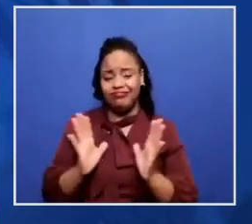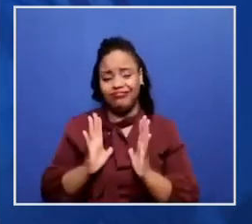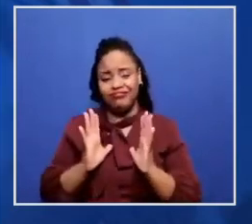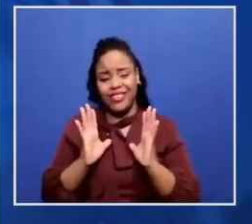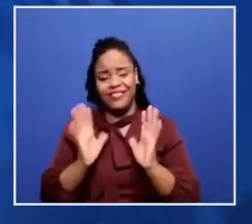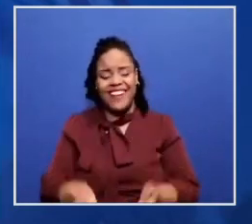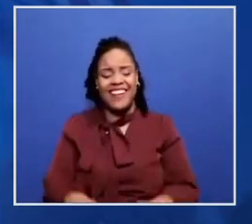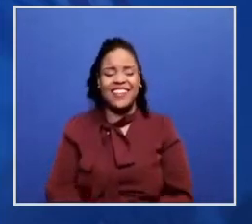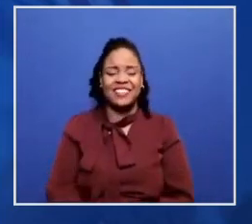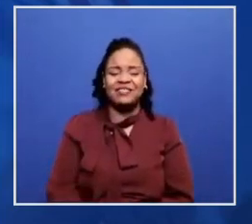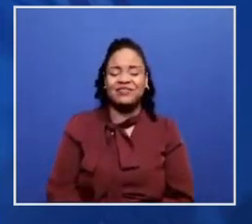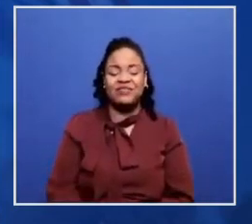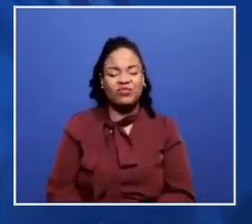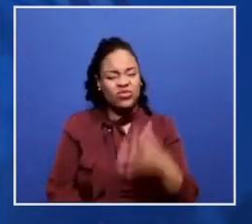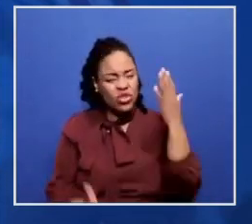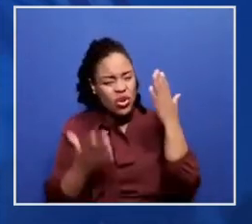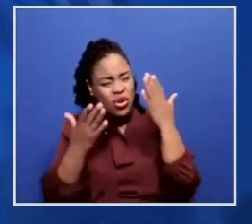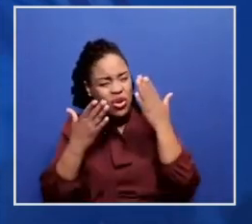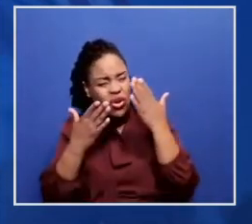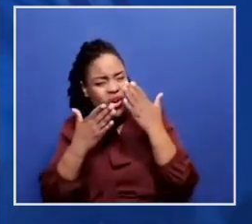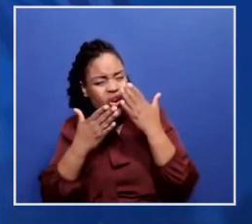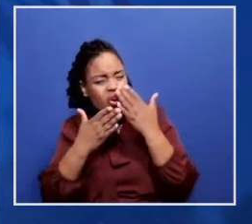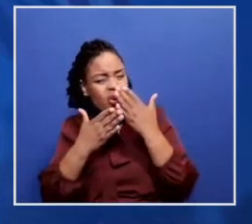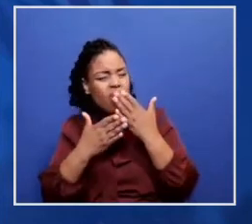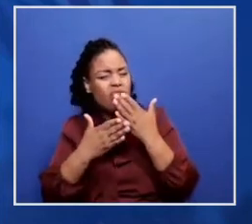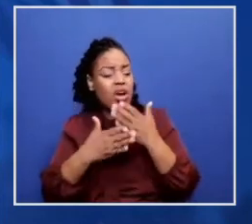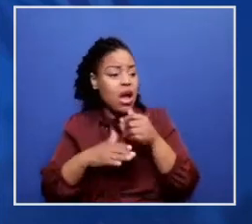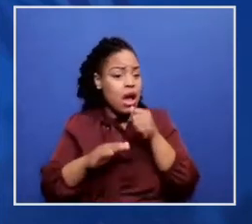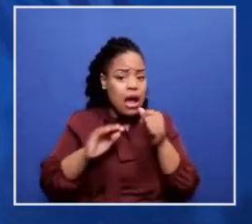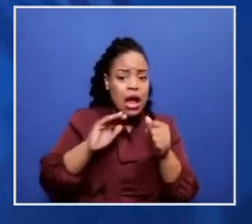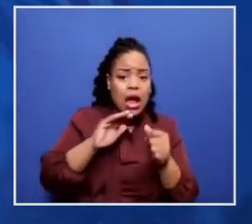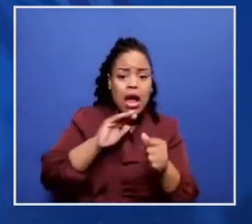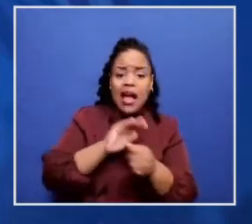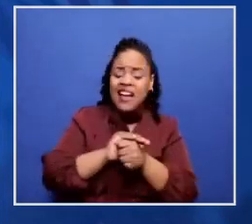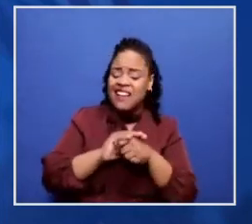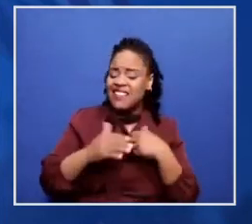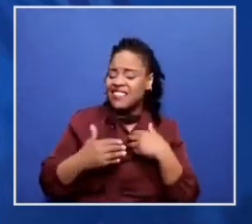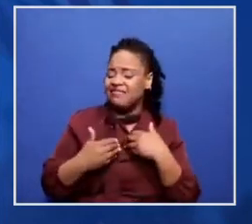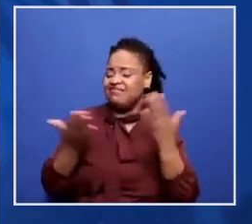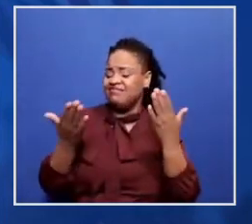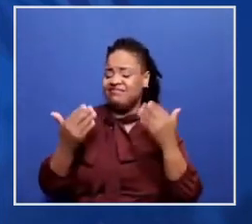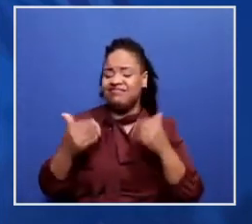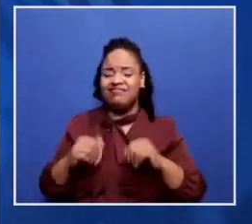Yeah. In the darkness I don't hide, 'cause I got pride that gives me clarity.